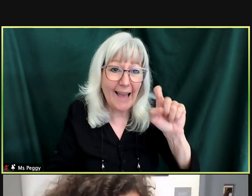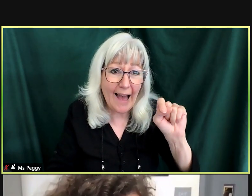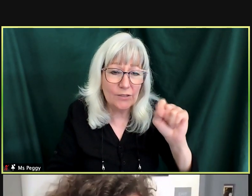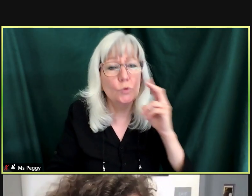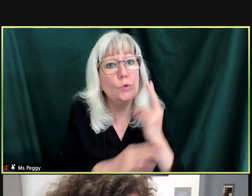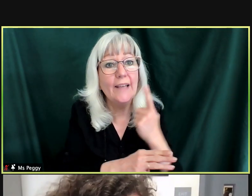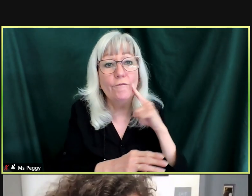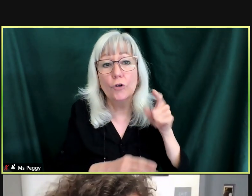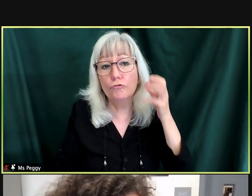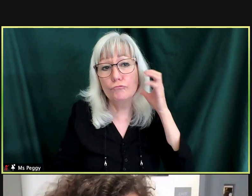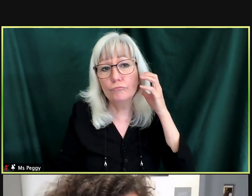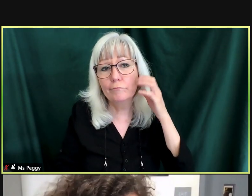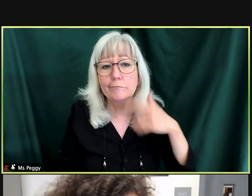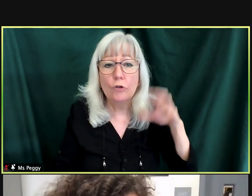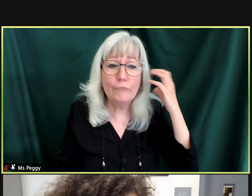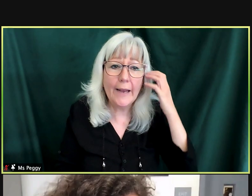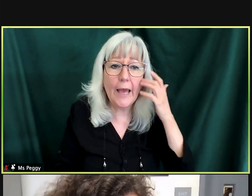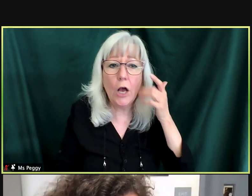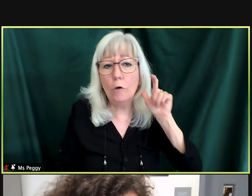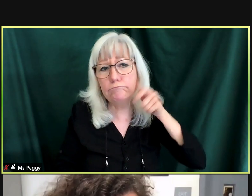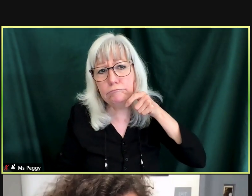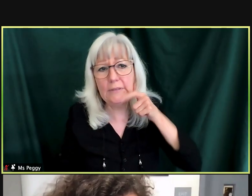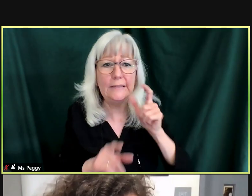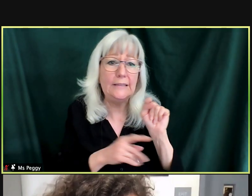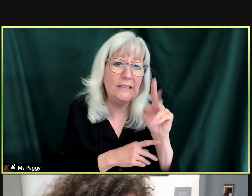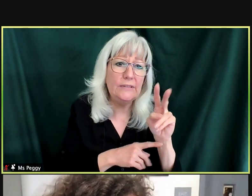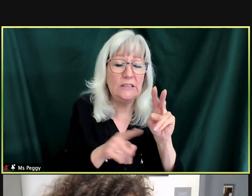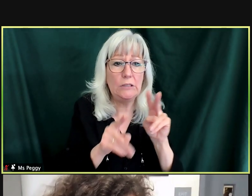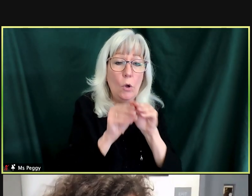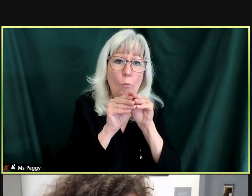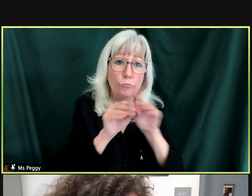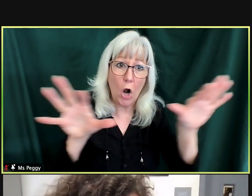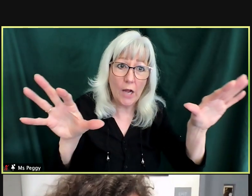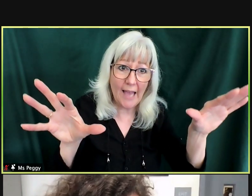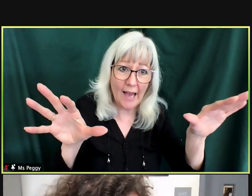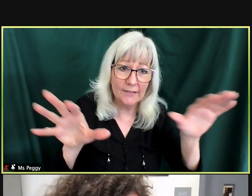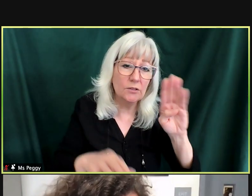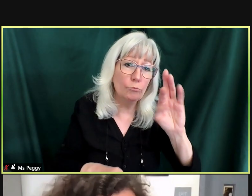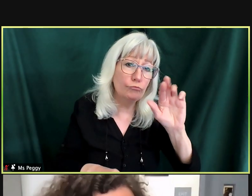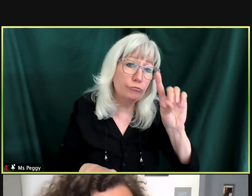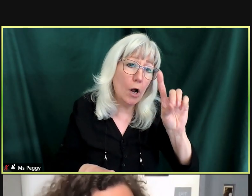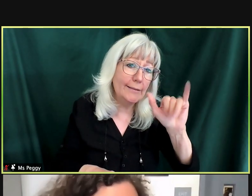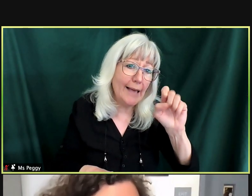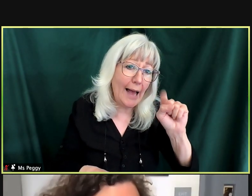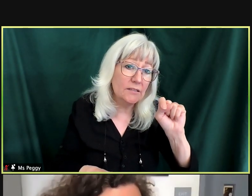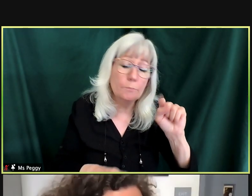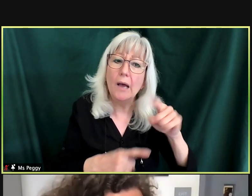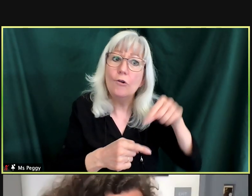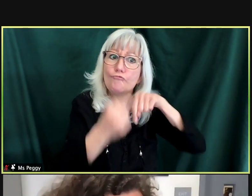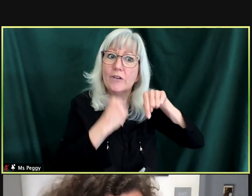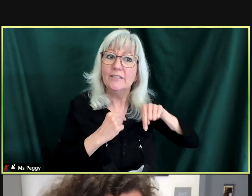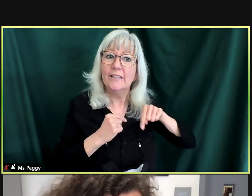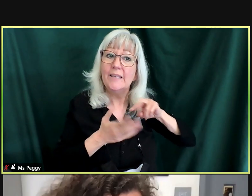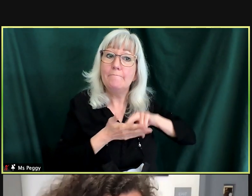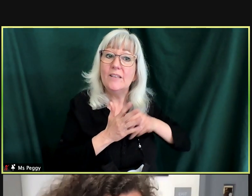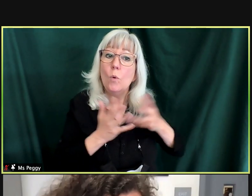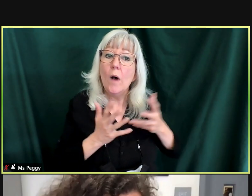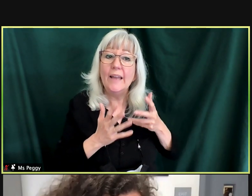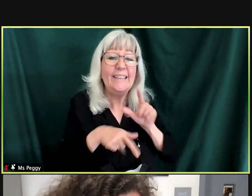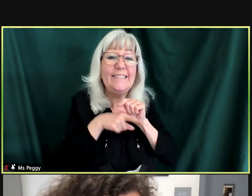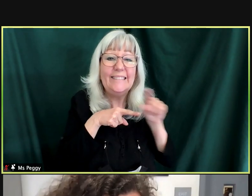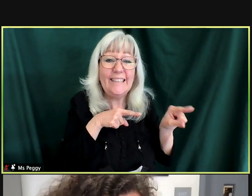TV broadcast information. But broadcasting comes from throwing seeds into a